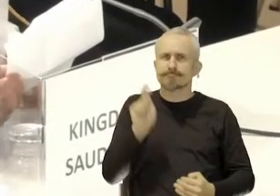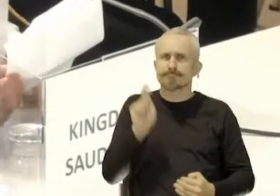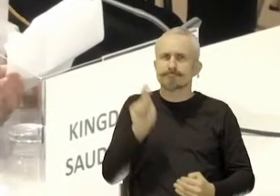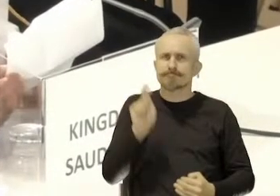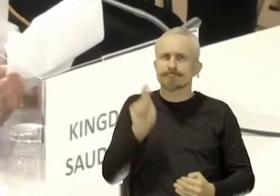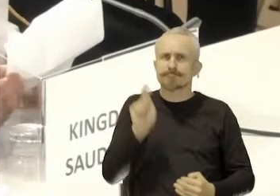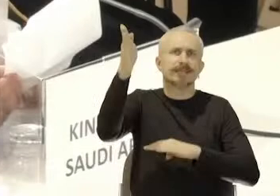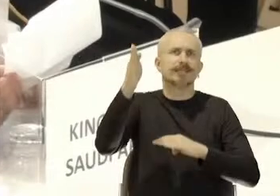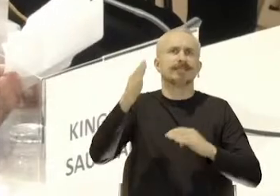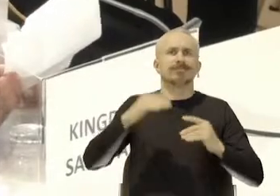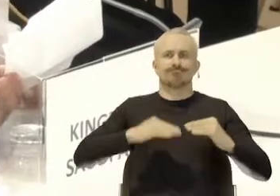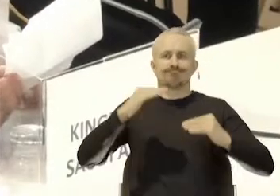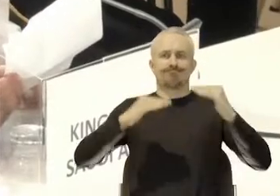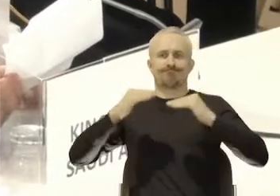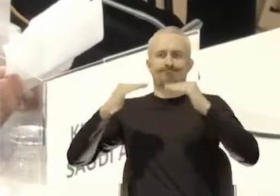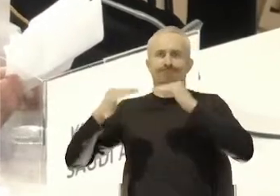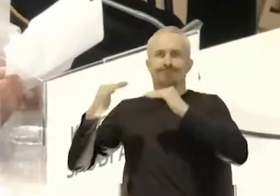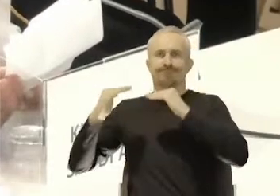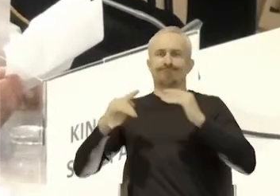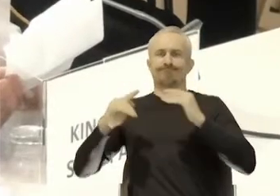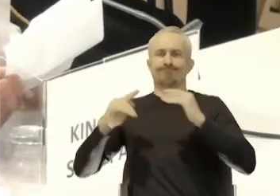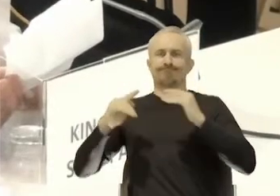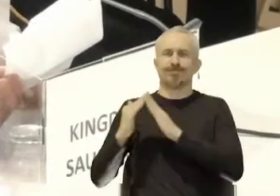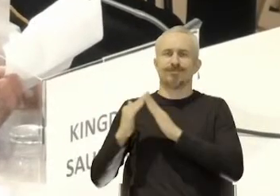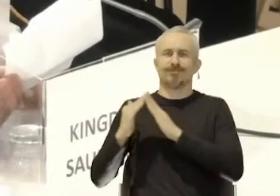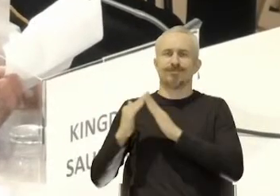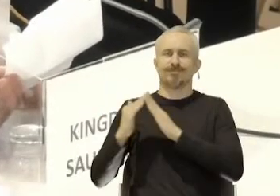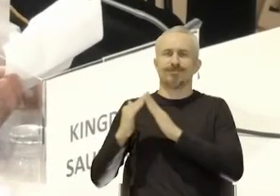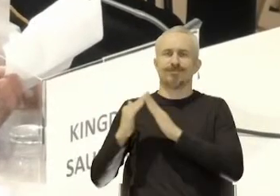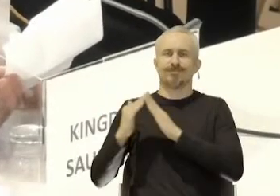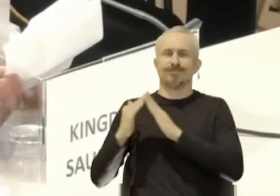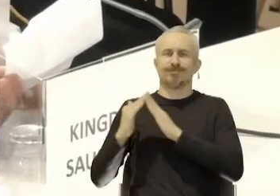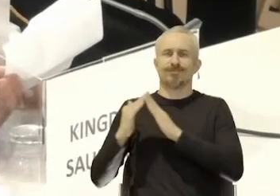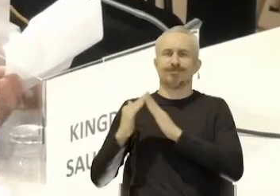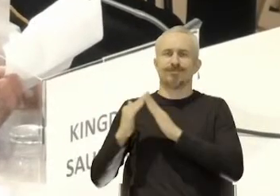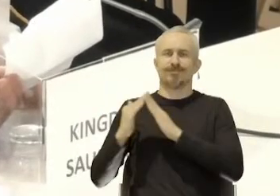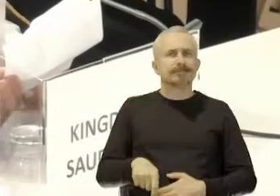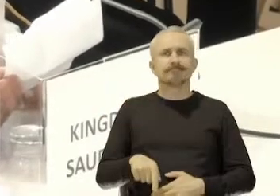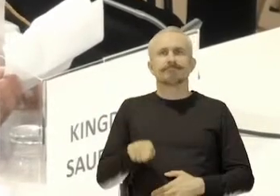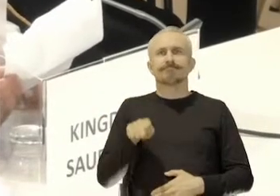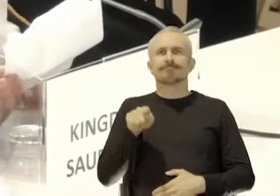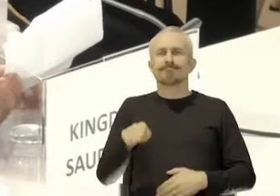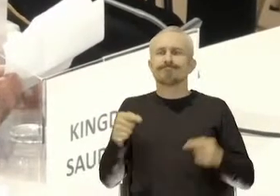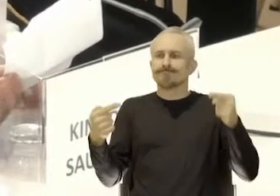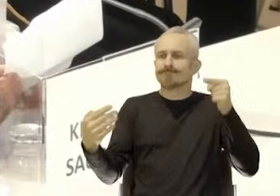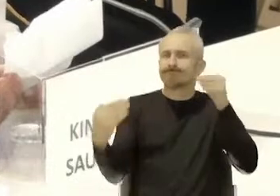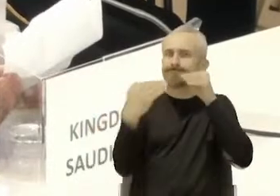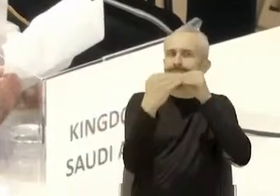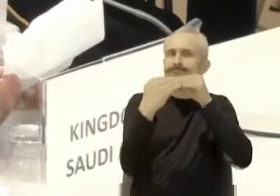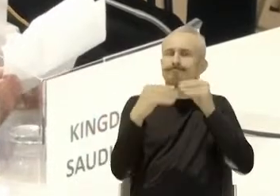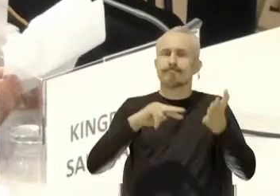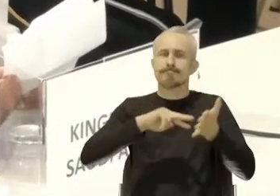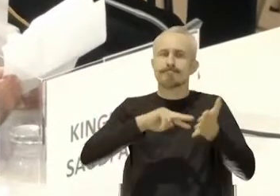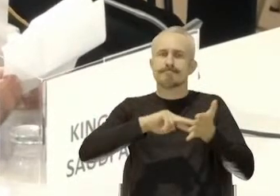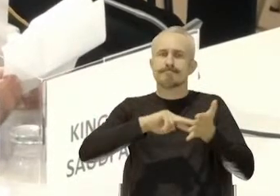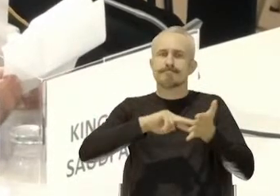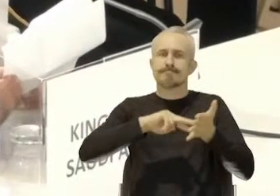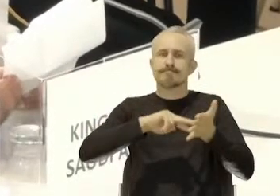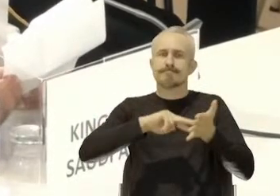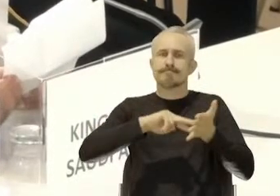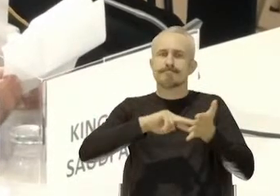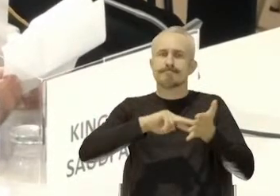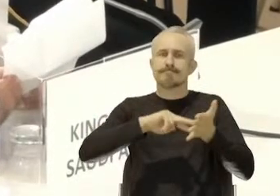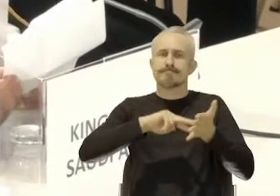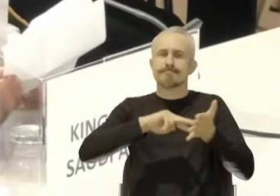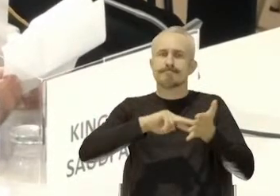and come up with a more sustainable future. Therefore, we have tried